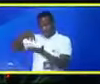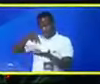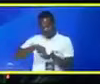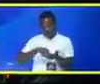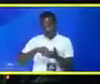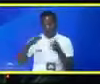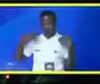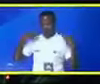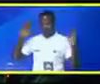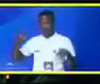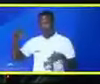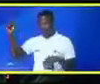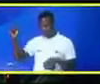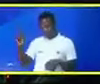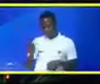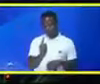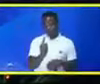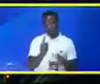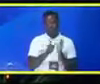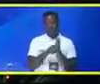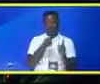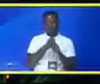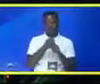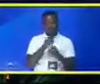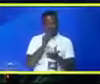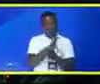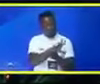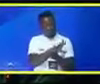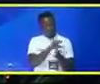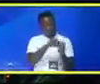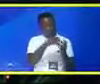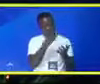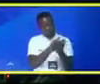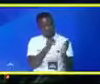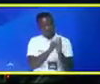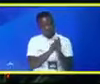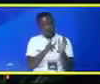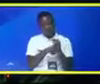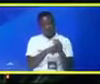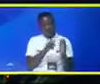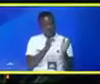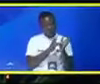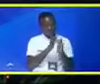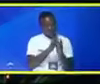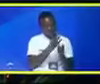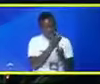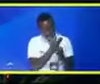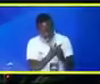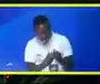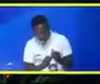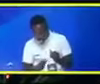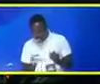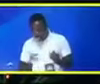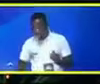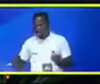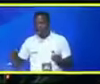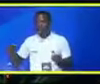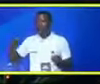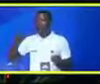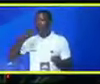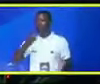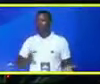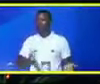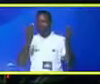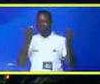angel of the Lord came upon him, and a light shined in prison, and he smote Peter by the side and raised him up, saying, arise up